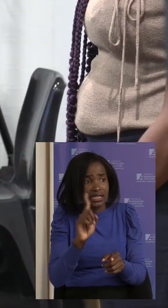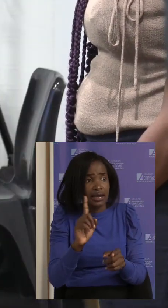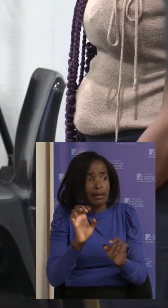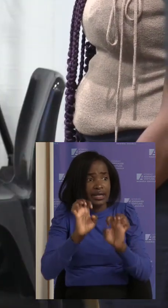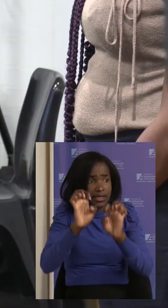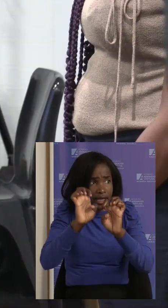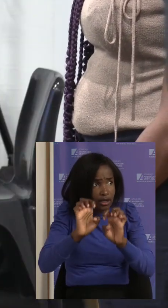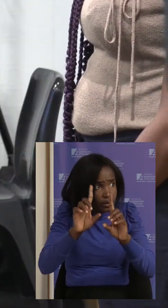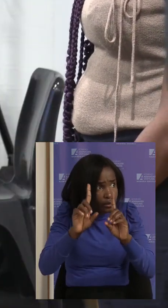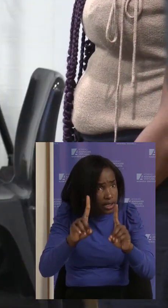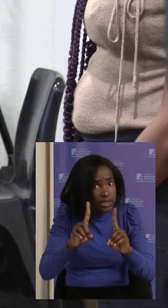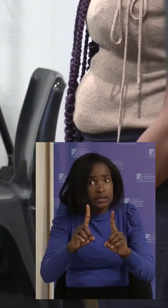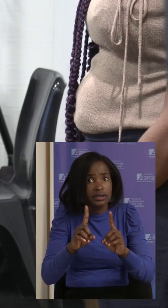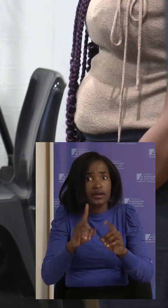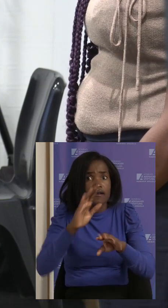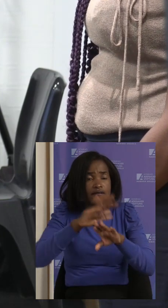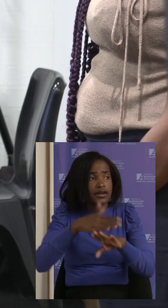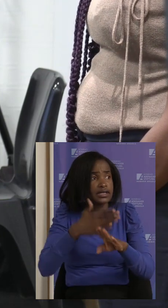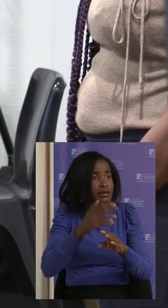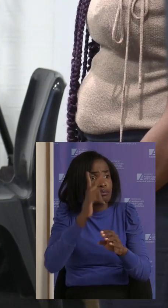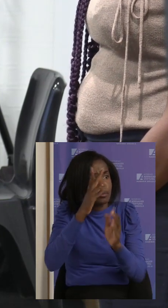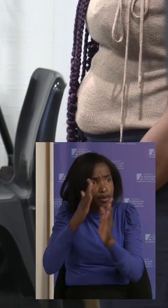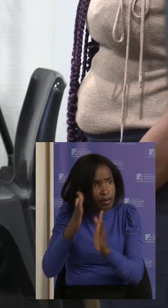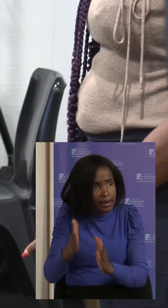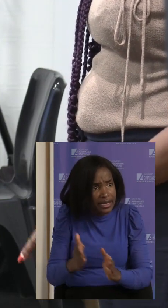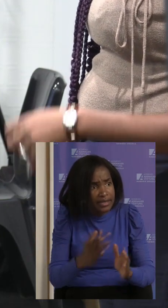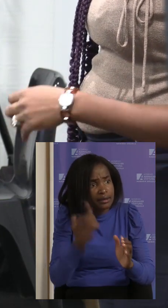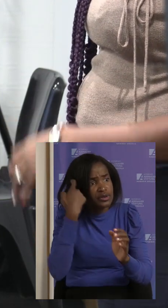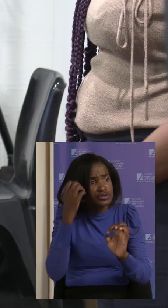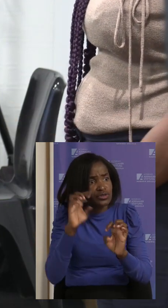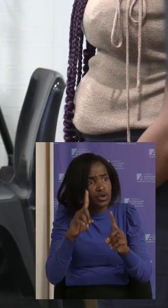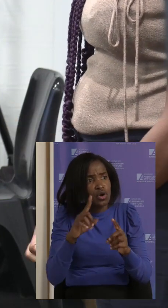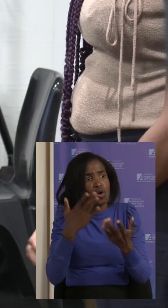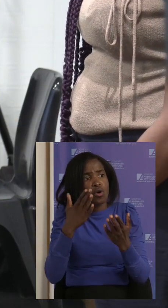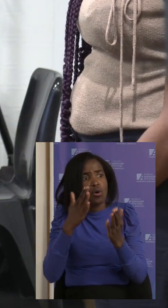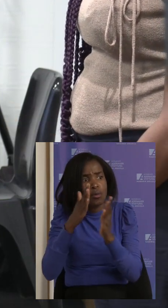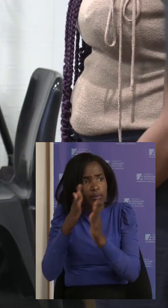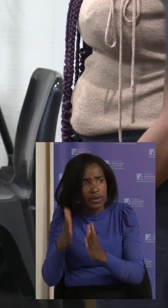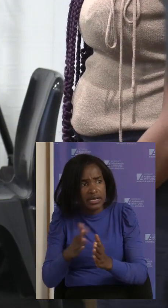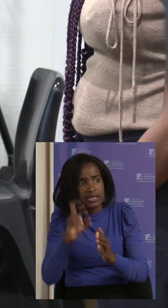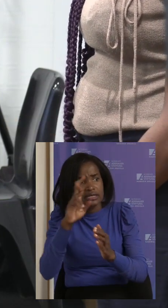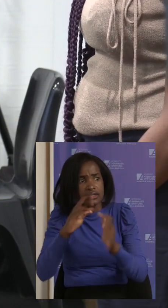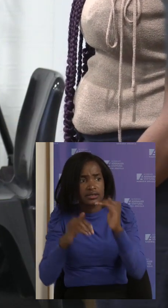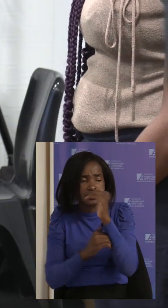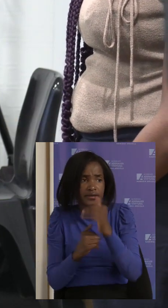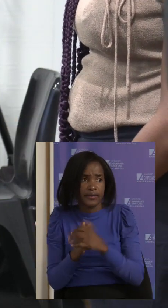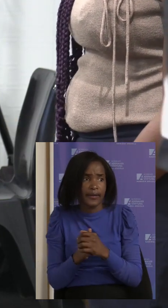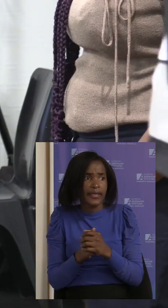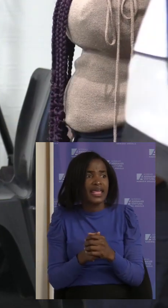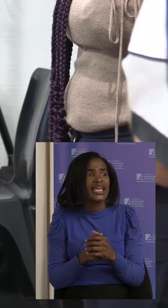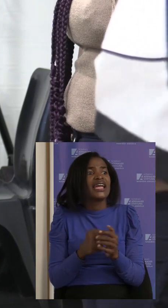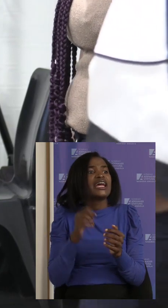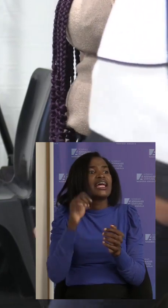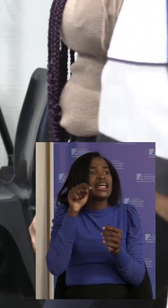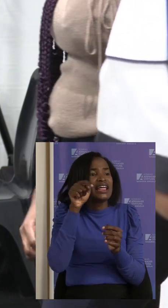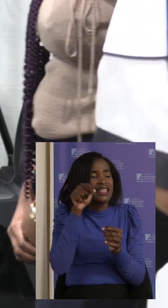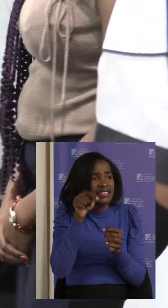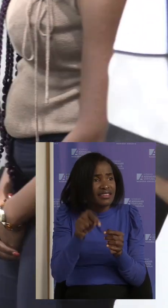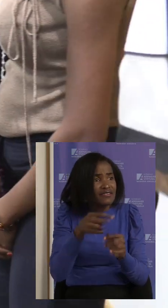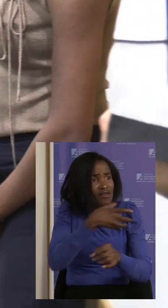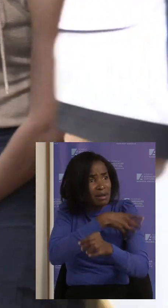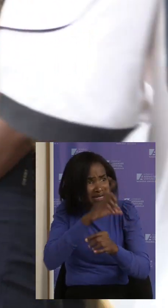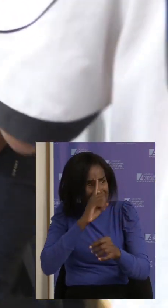planners themselves. Whether it is planners in the Ministry of Education or planners in the Regional Council, this capacitating is